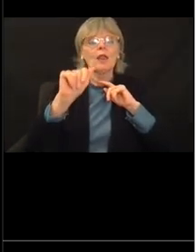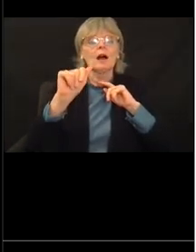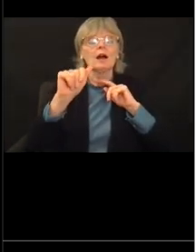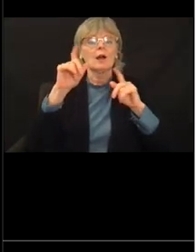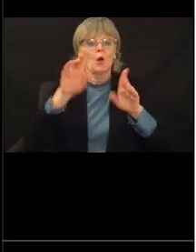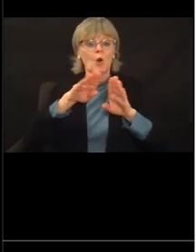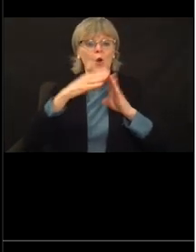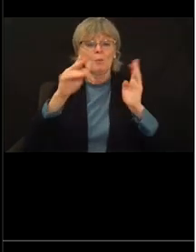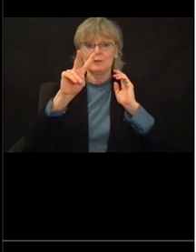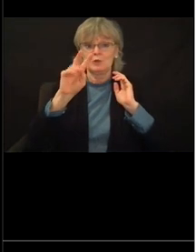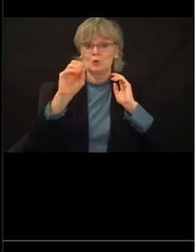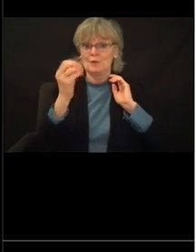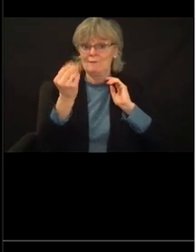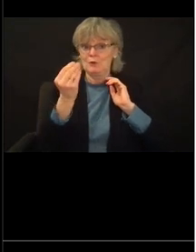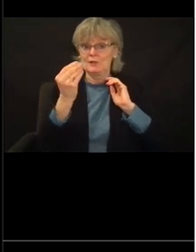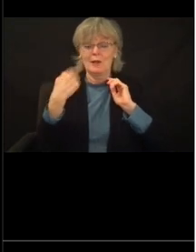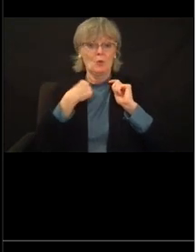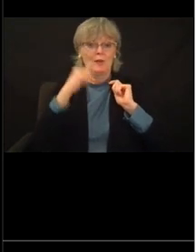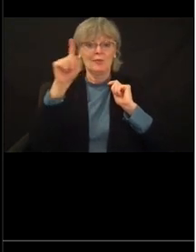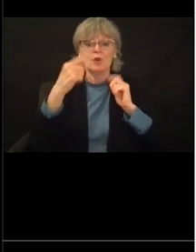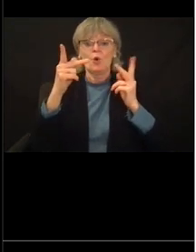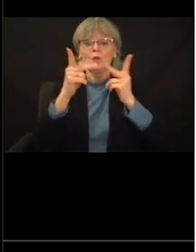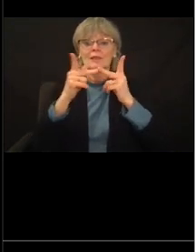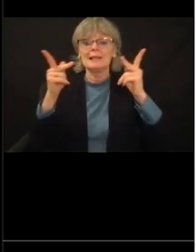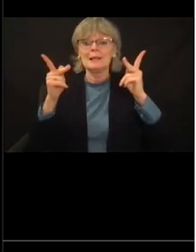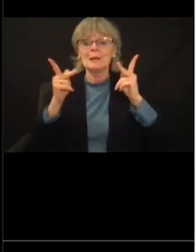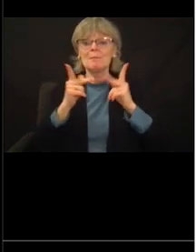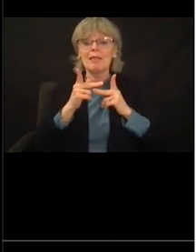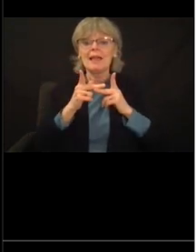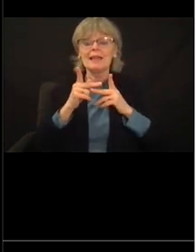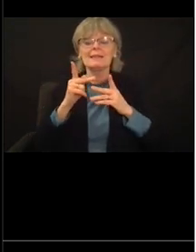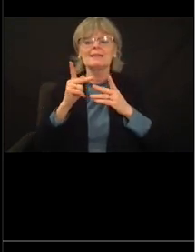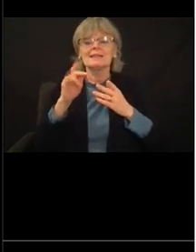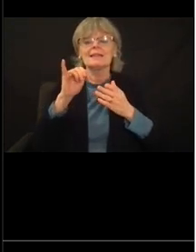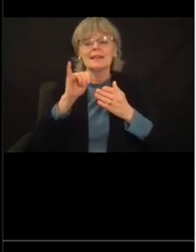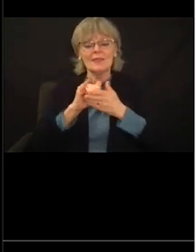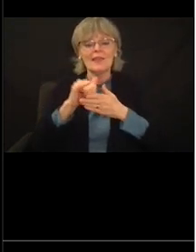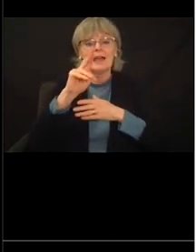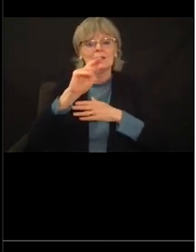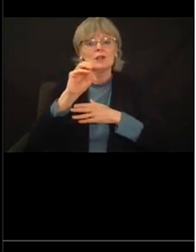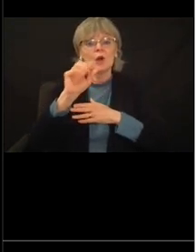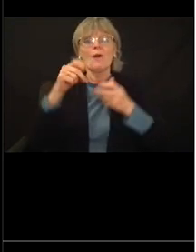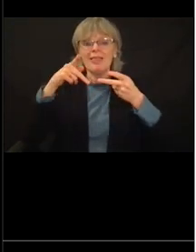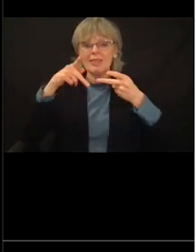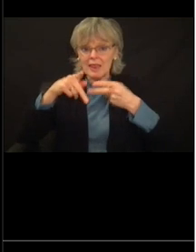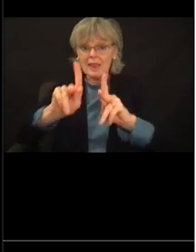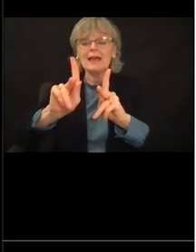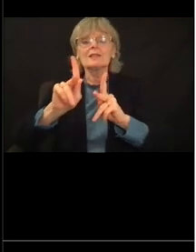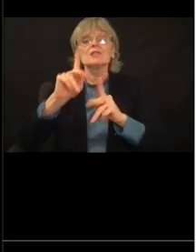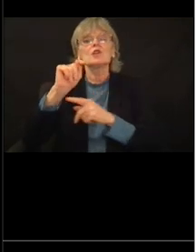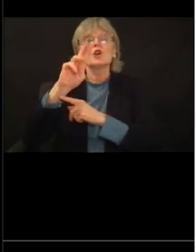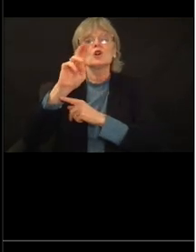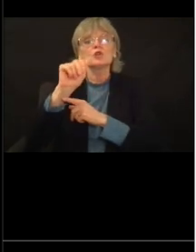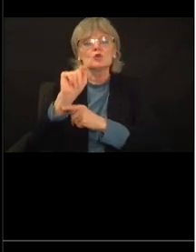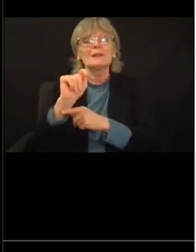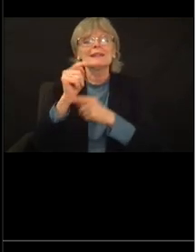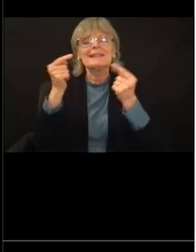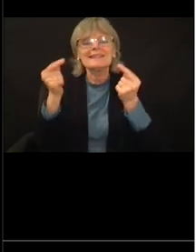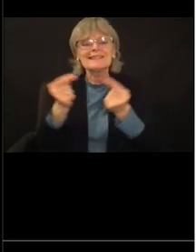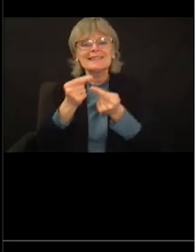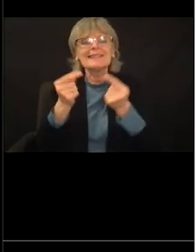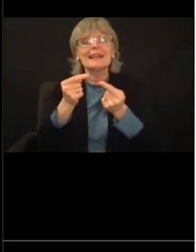we are the only facility that's actually permitted by NOAA to treat sick and endangered Hawaiian, the sick,